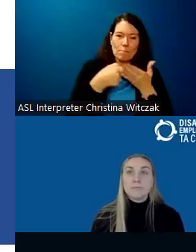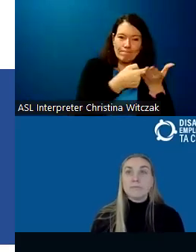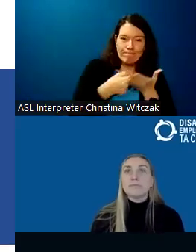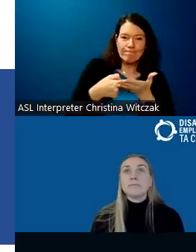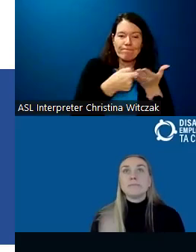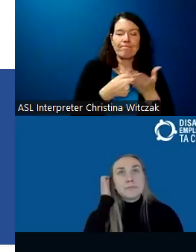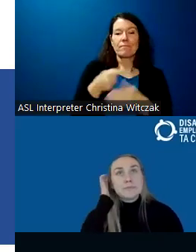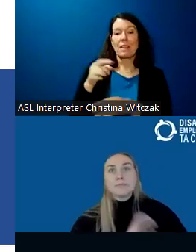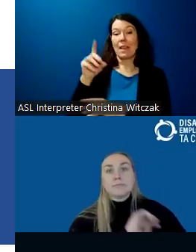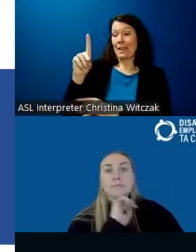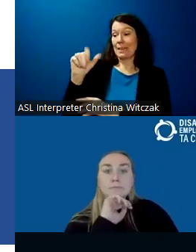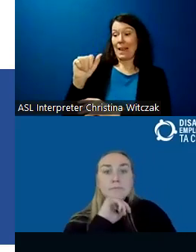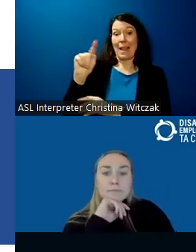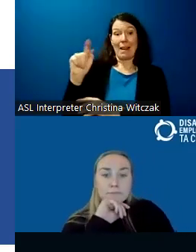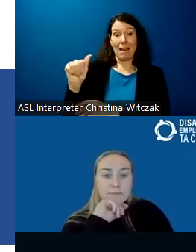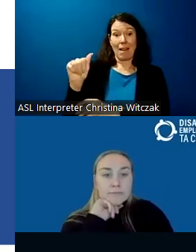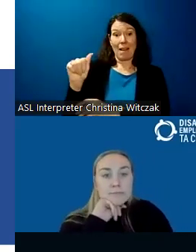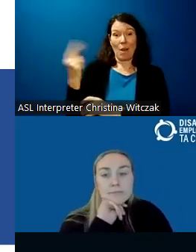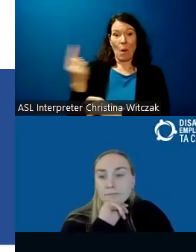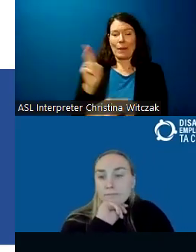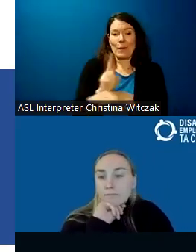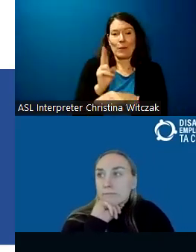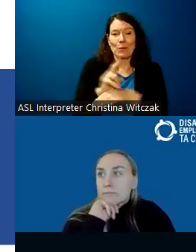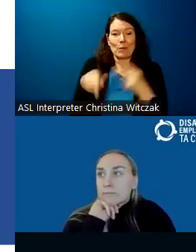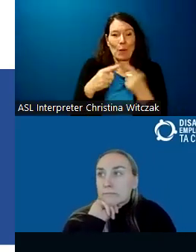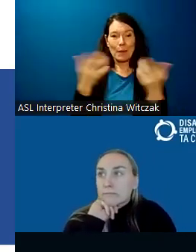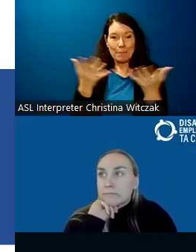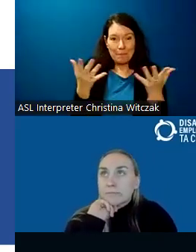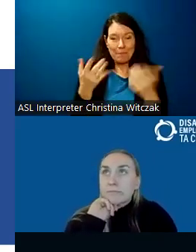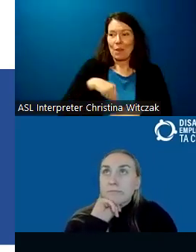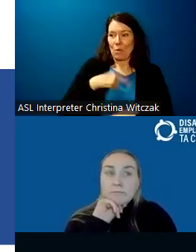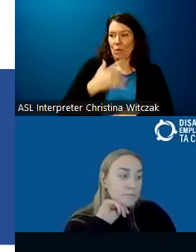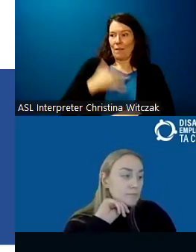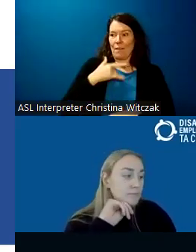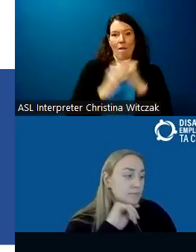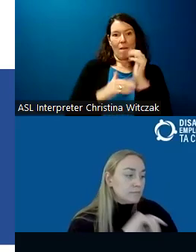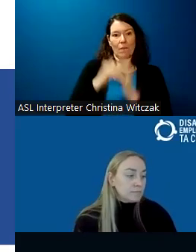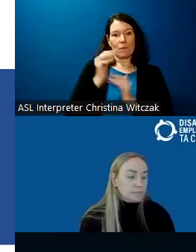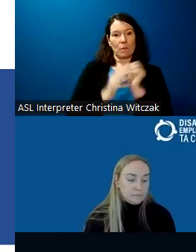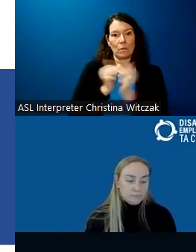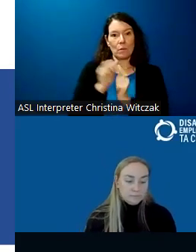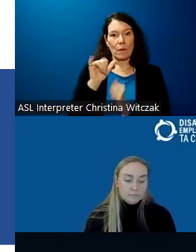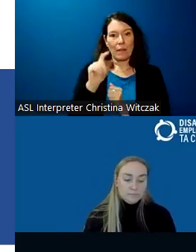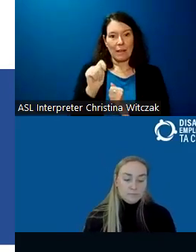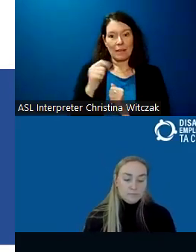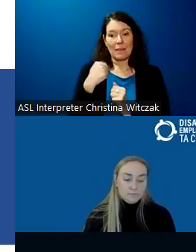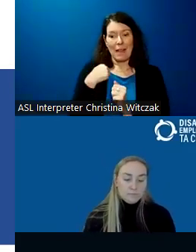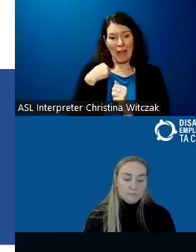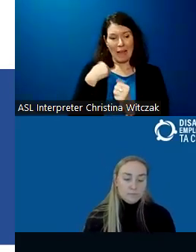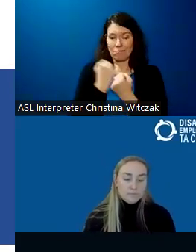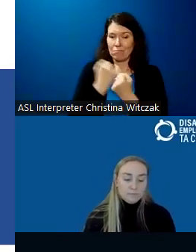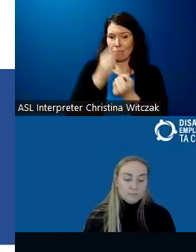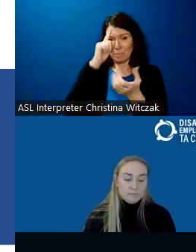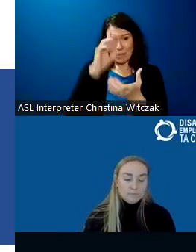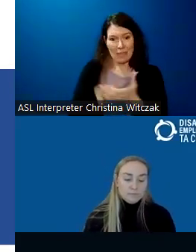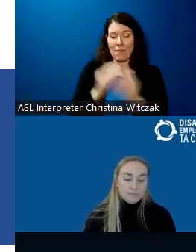data is only as useful as we feel comfortable with it. And I'm a big believer in the more that we talk